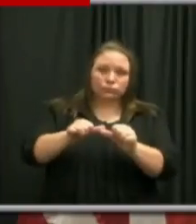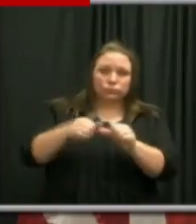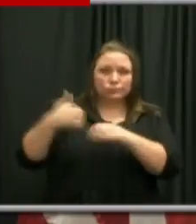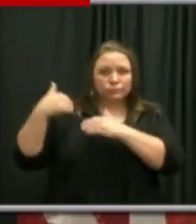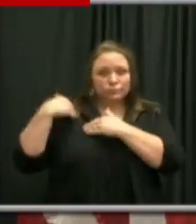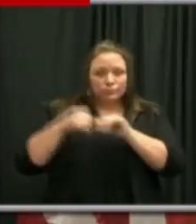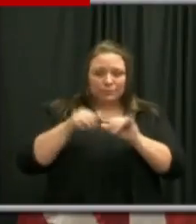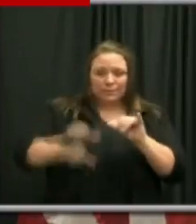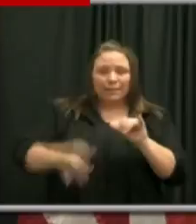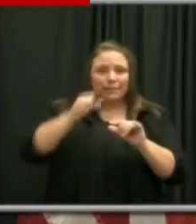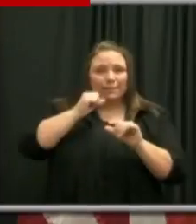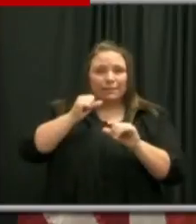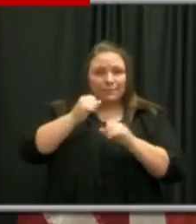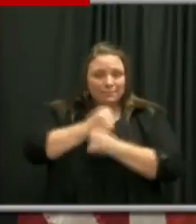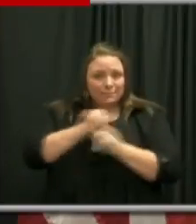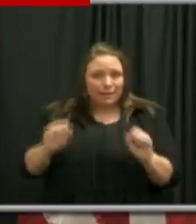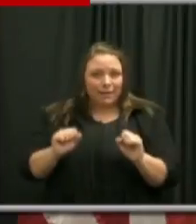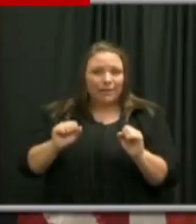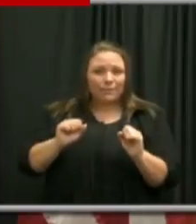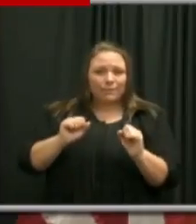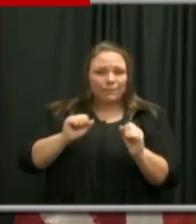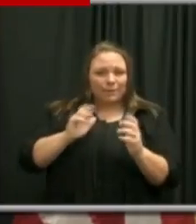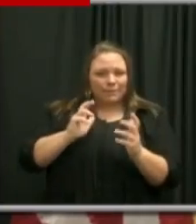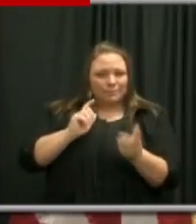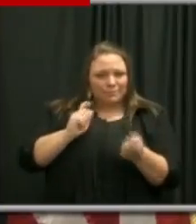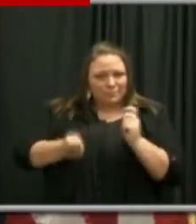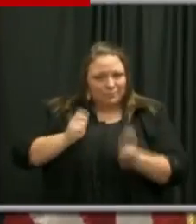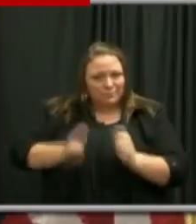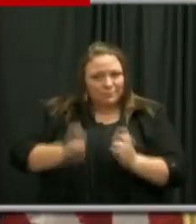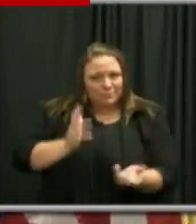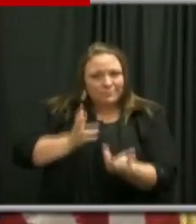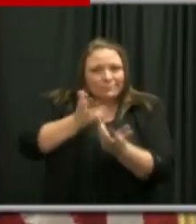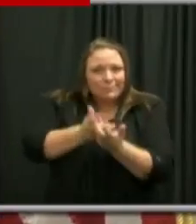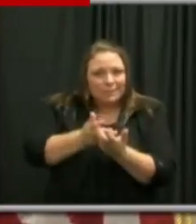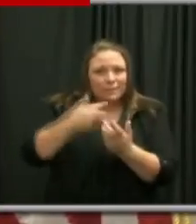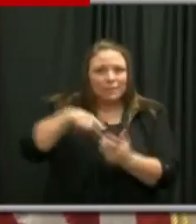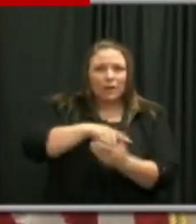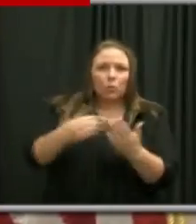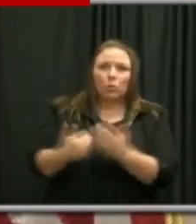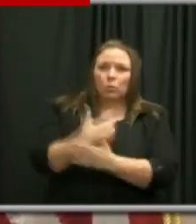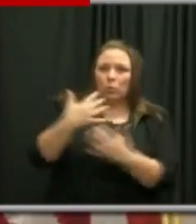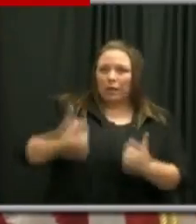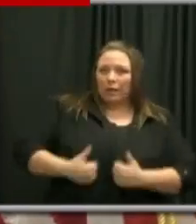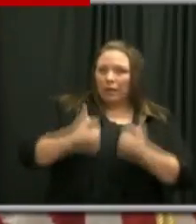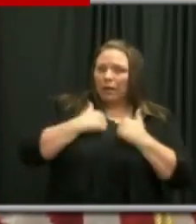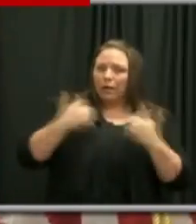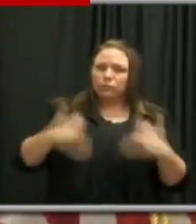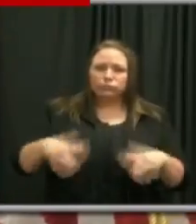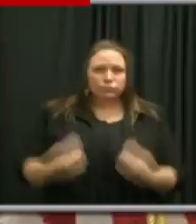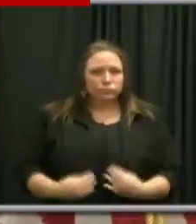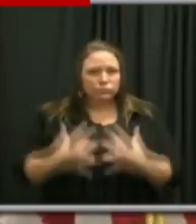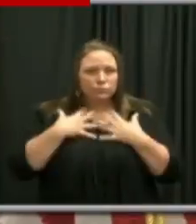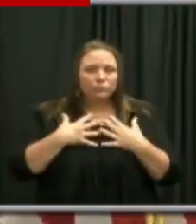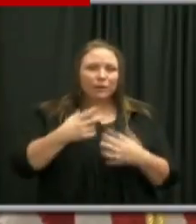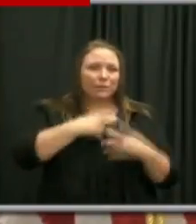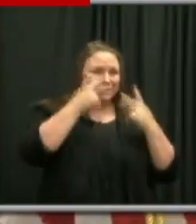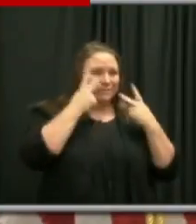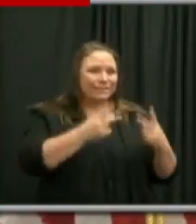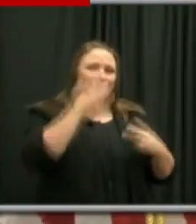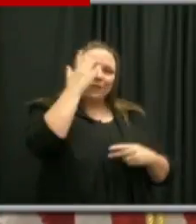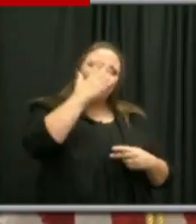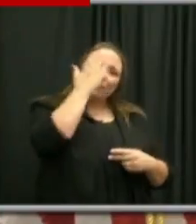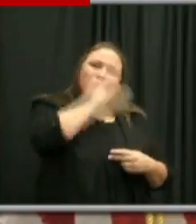safe and adapt to the coronavirus era have been incredibly inspiring. From front porch birthday parties to meals shared